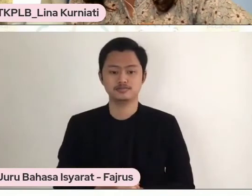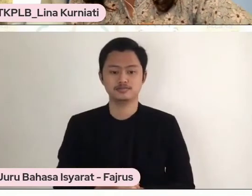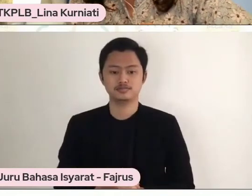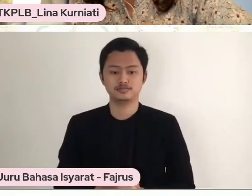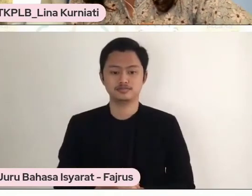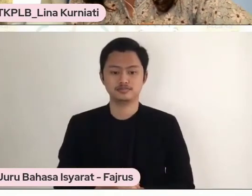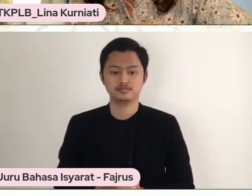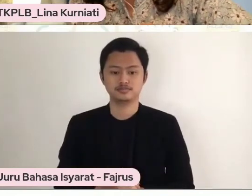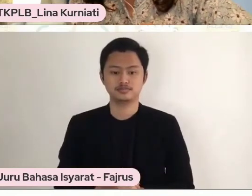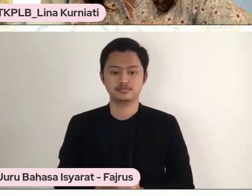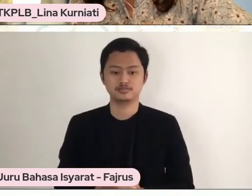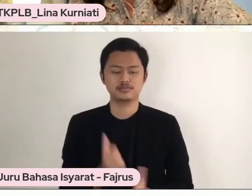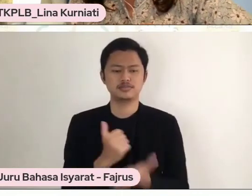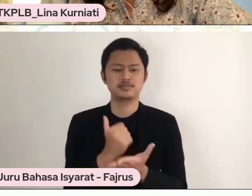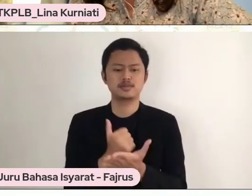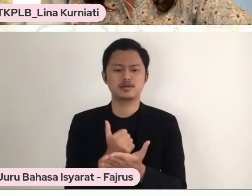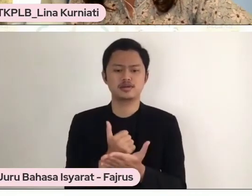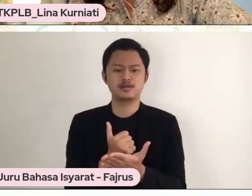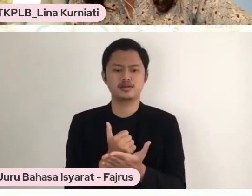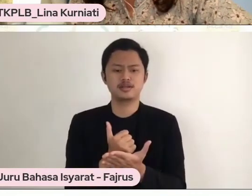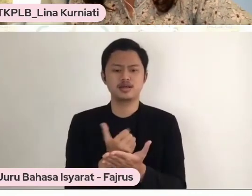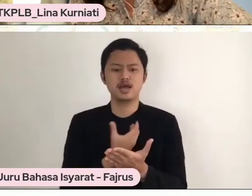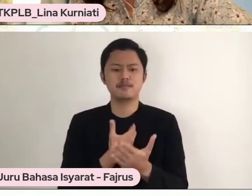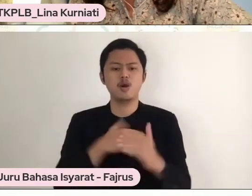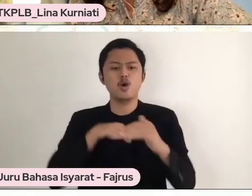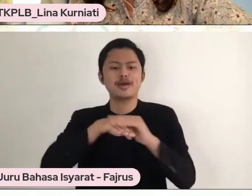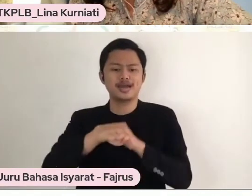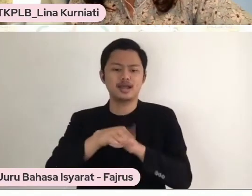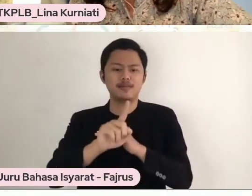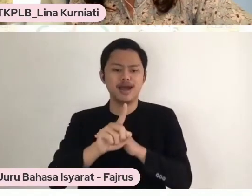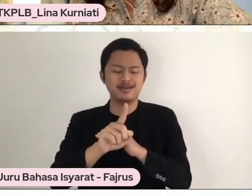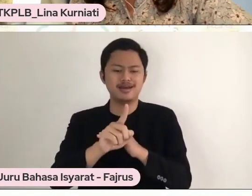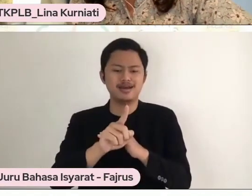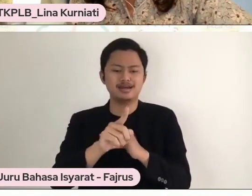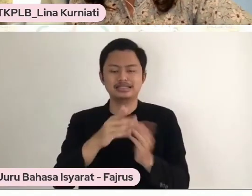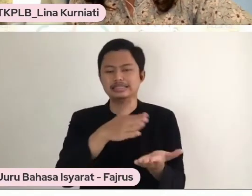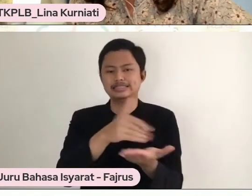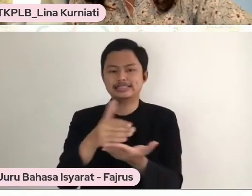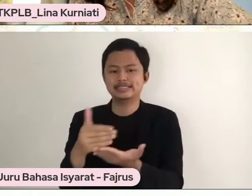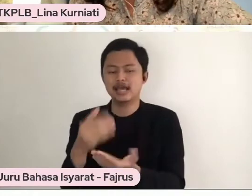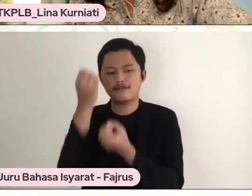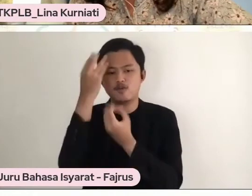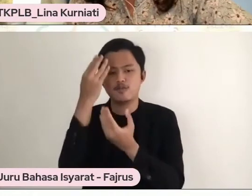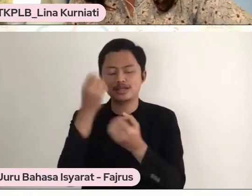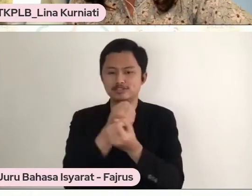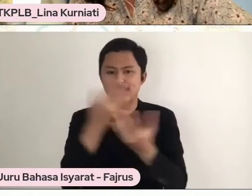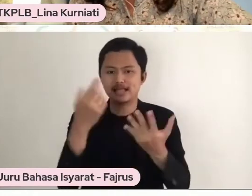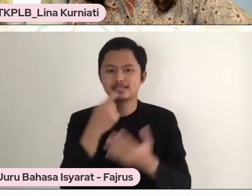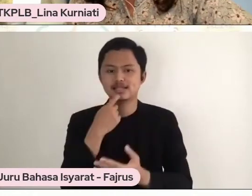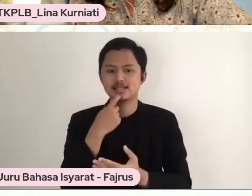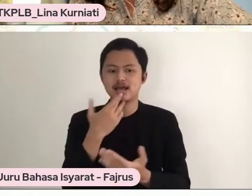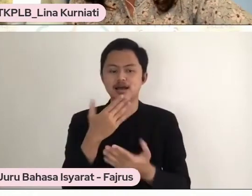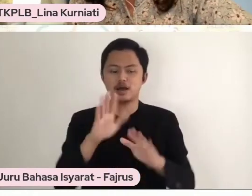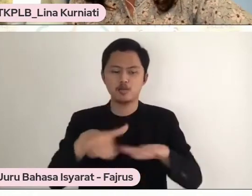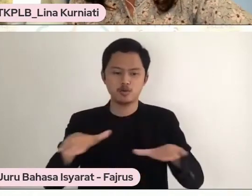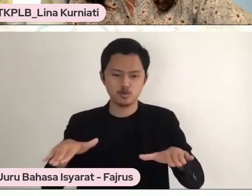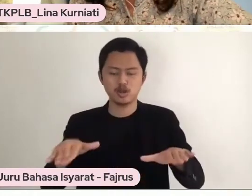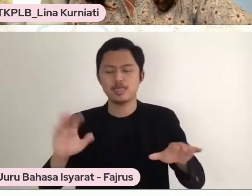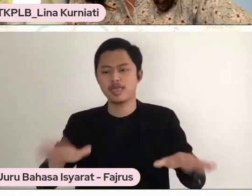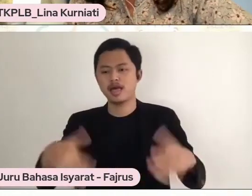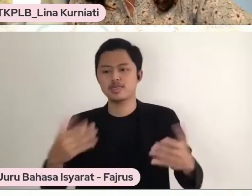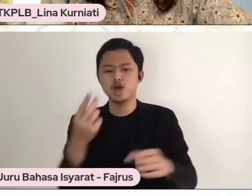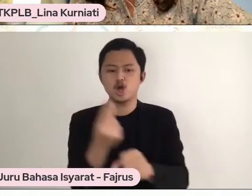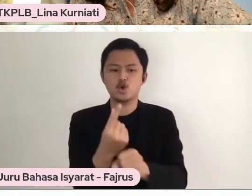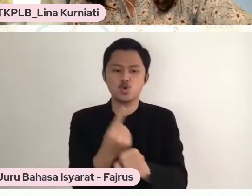I'm so happy to send to you the very briefly information about students and teachers